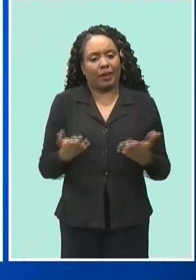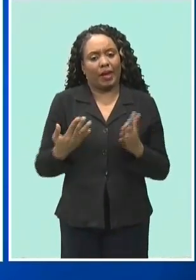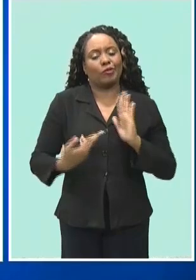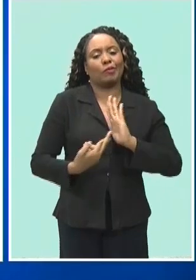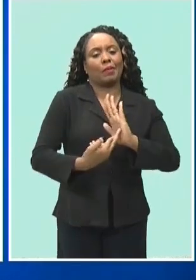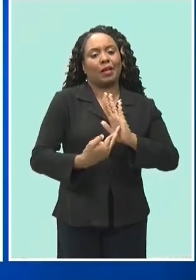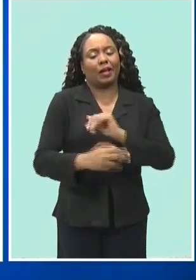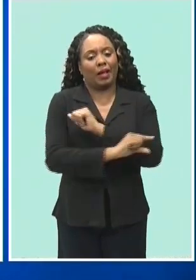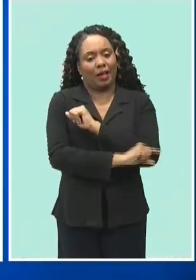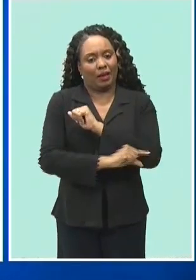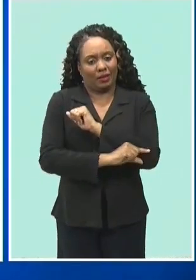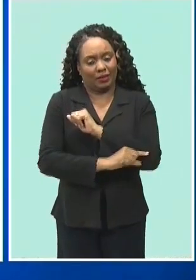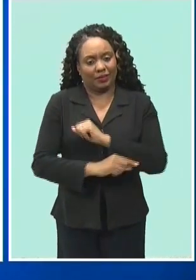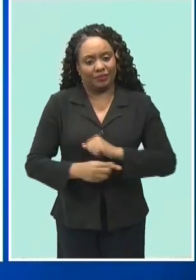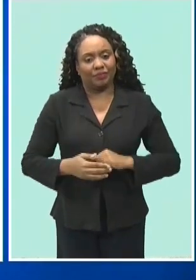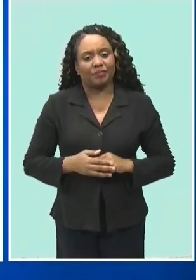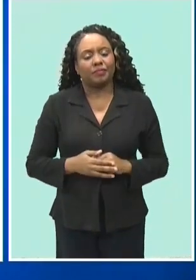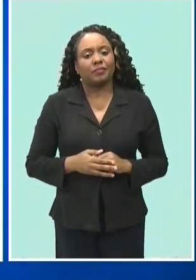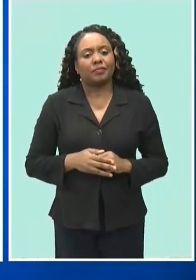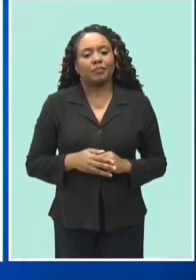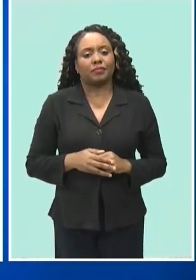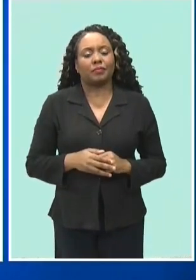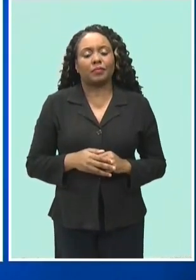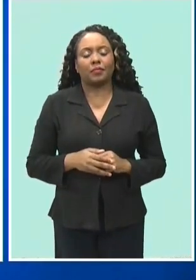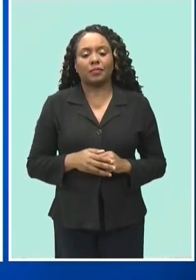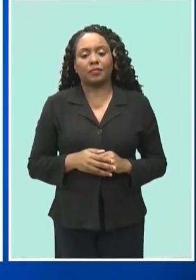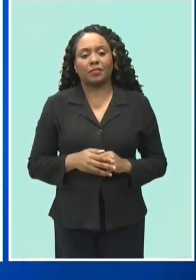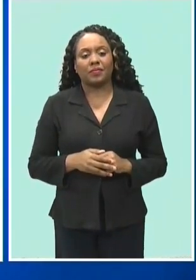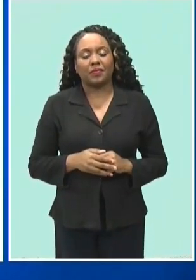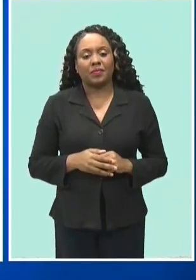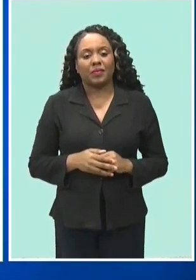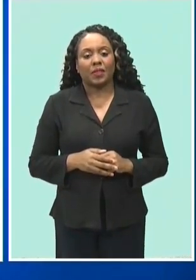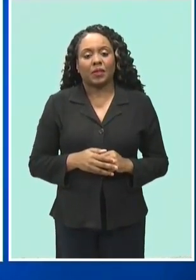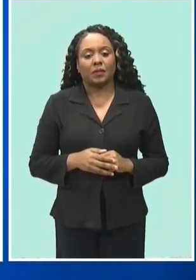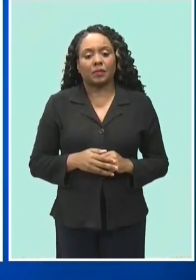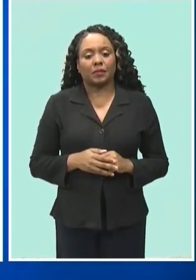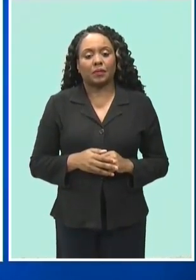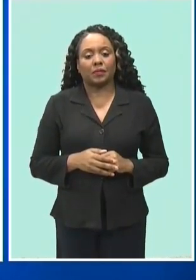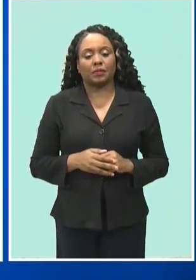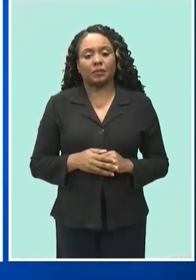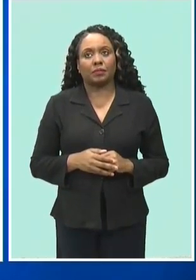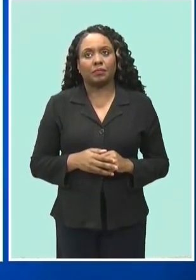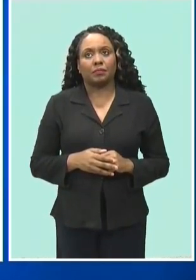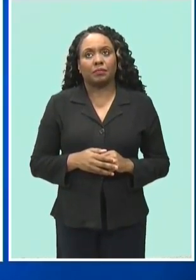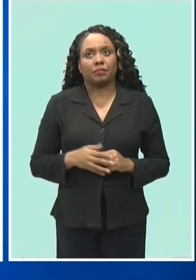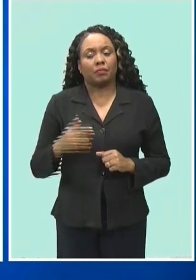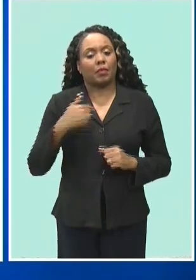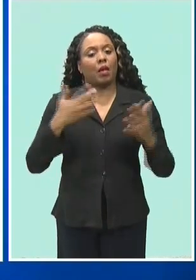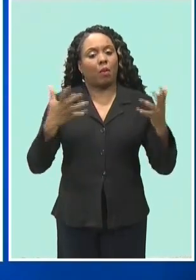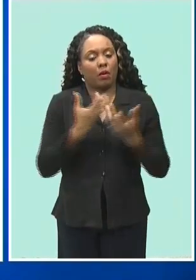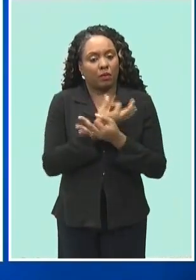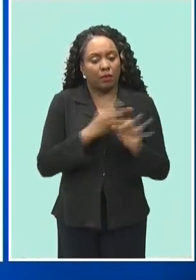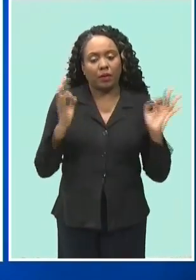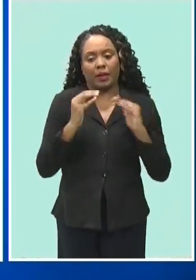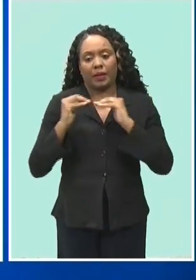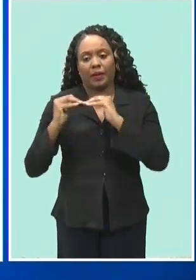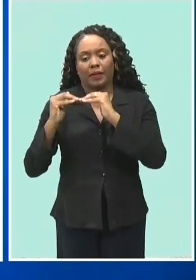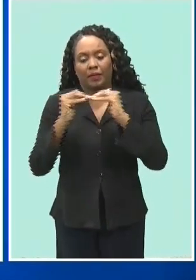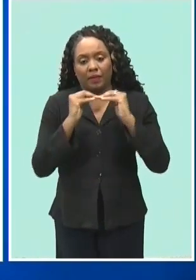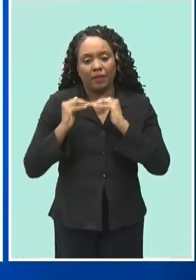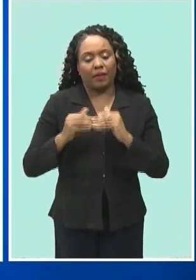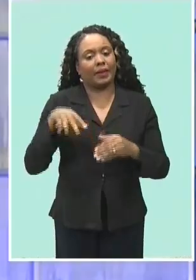am endeavoring to have a free, fair, and